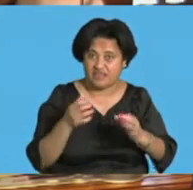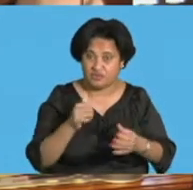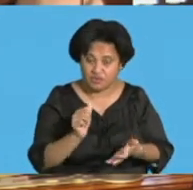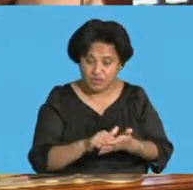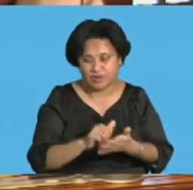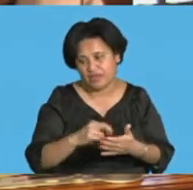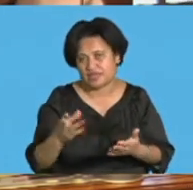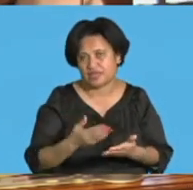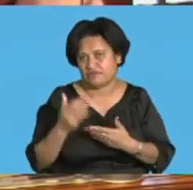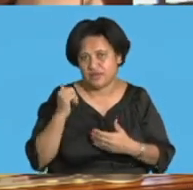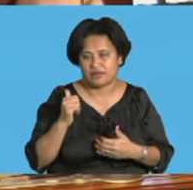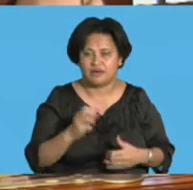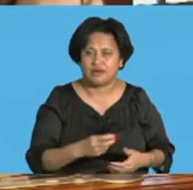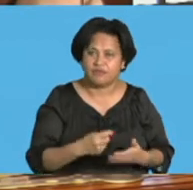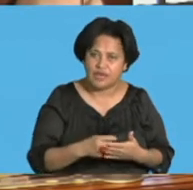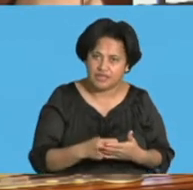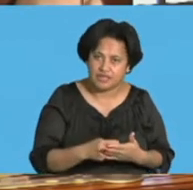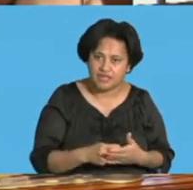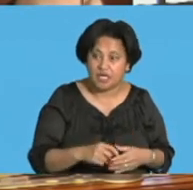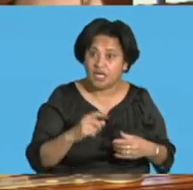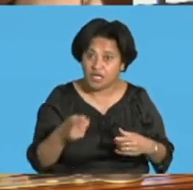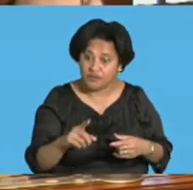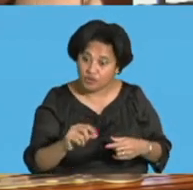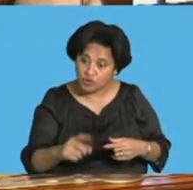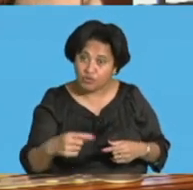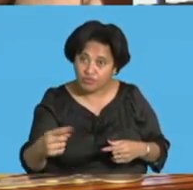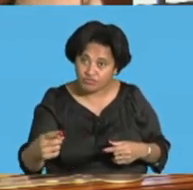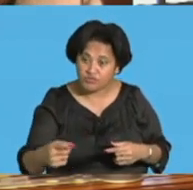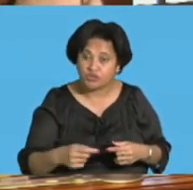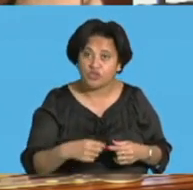and perhaps we will be able to introduce incentives for schools who